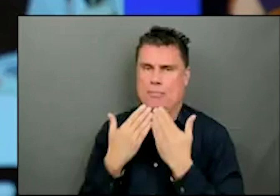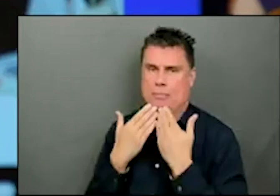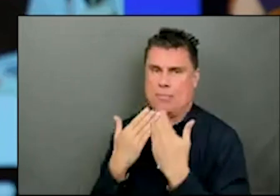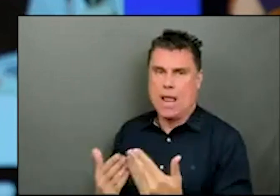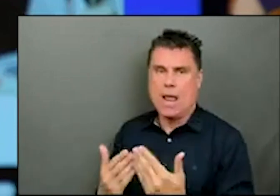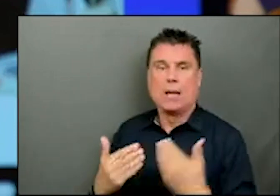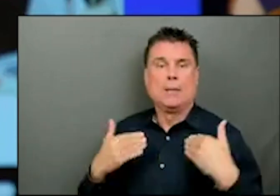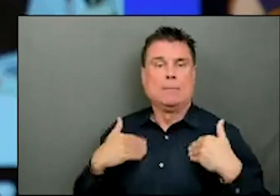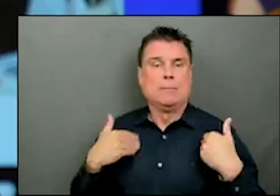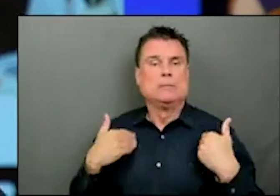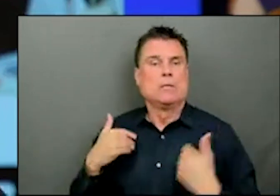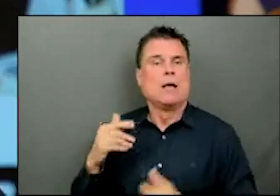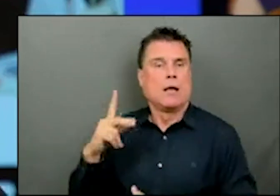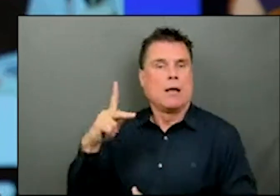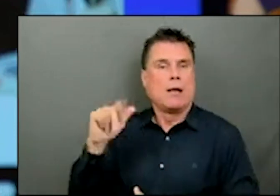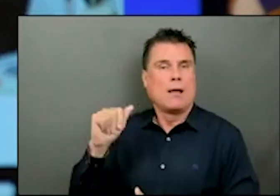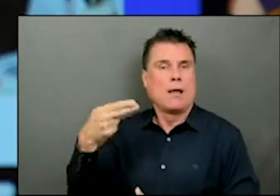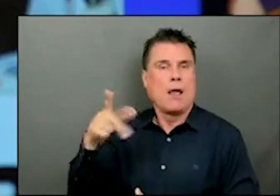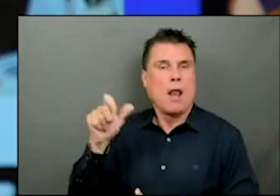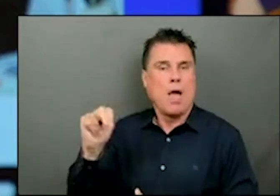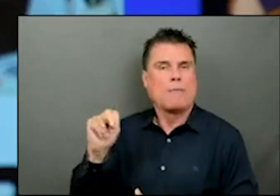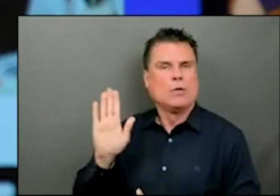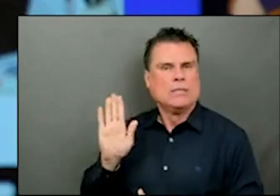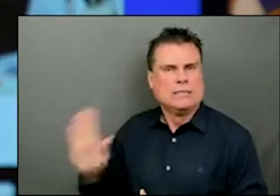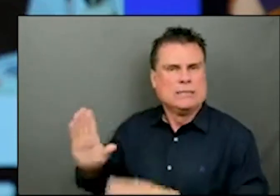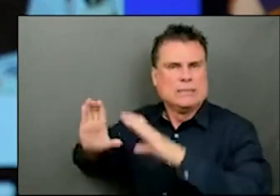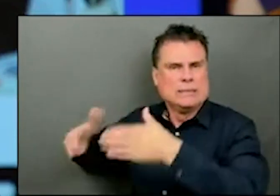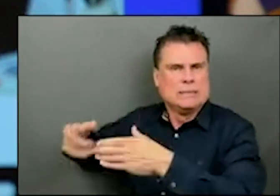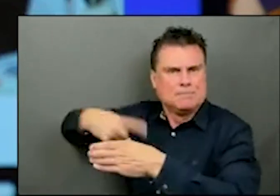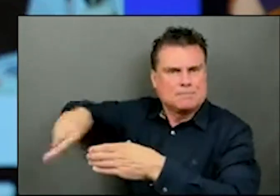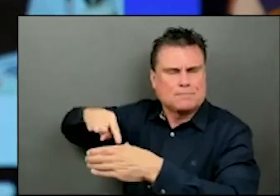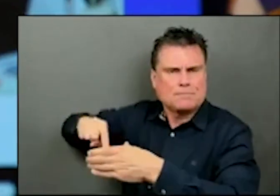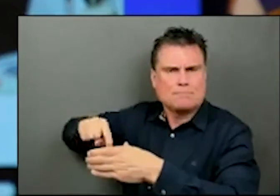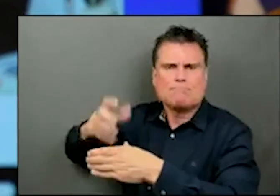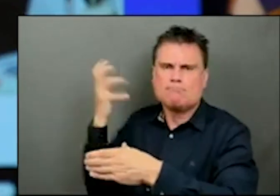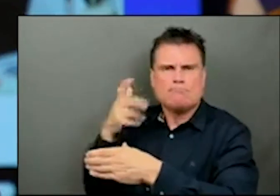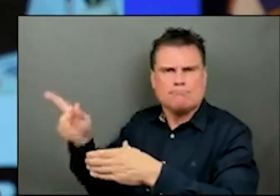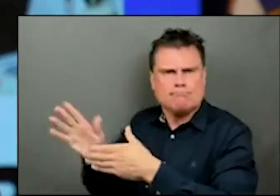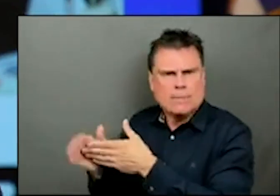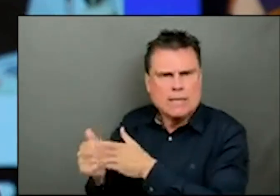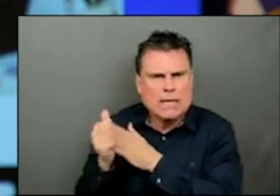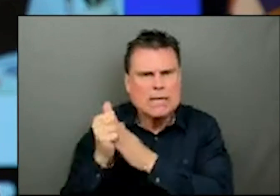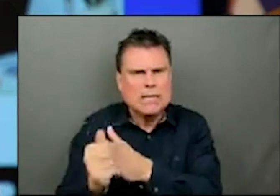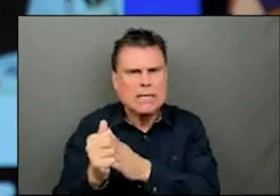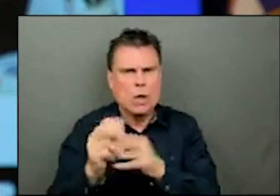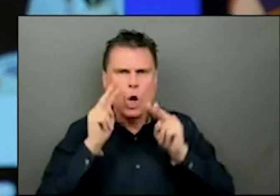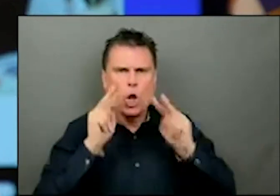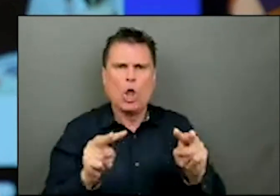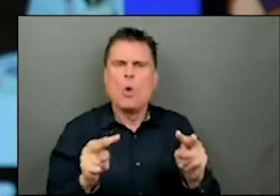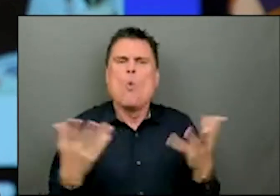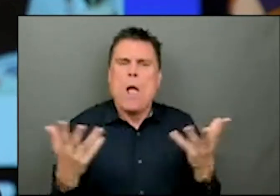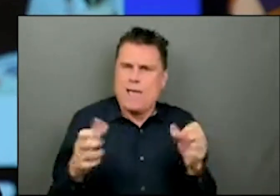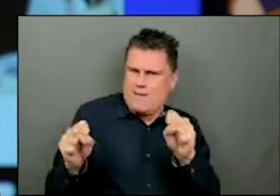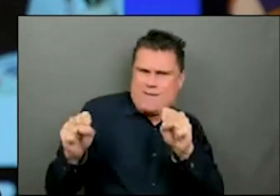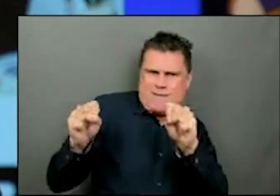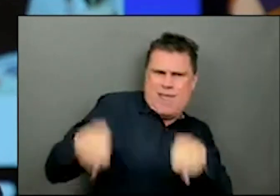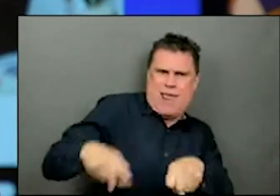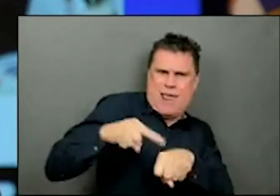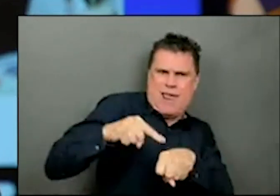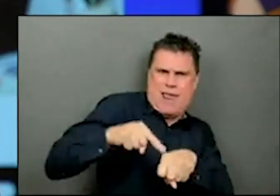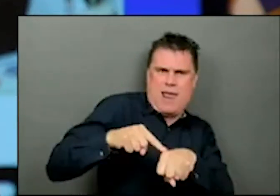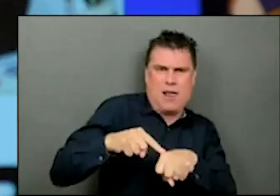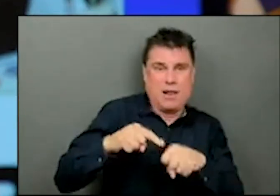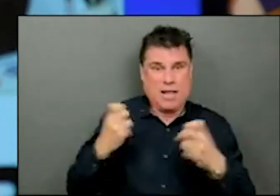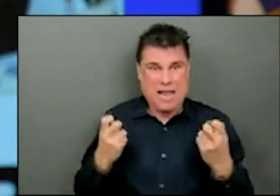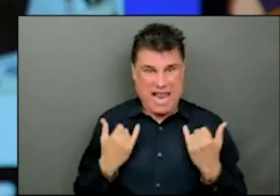his entire team for doing what governments don't always do, and that is focus on the possible rather than what's right in front of them. We have,